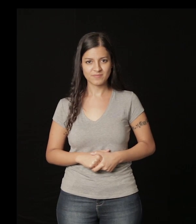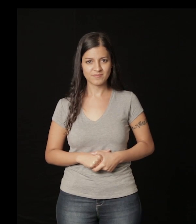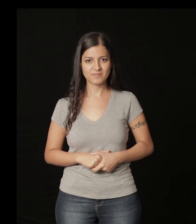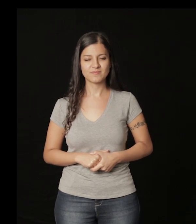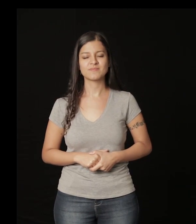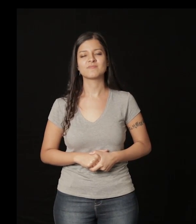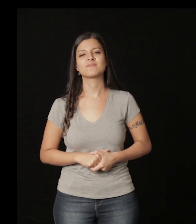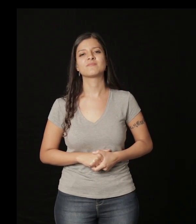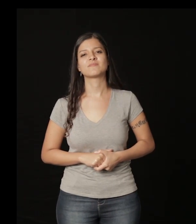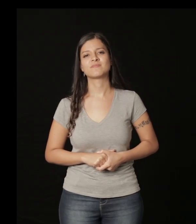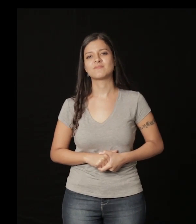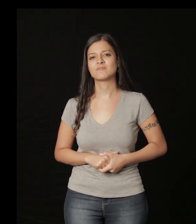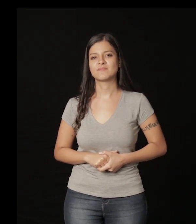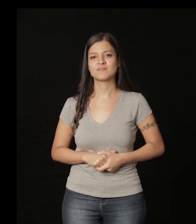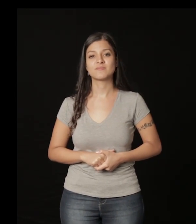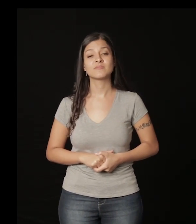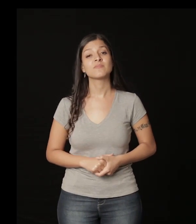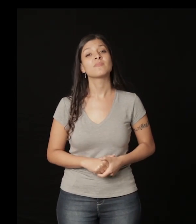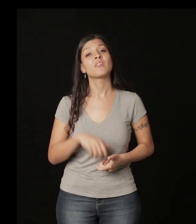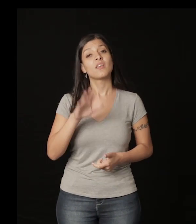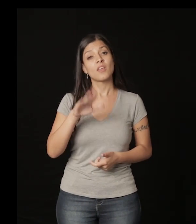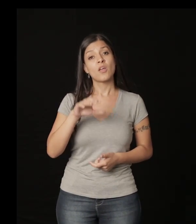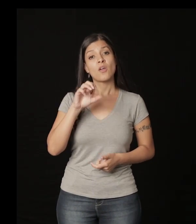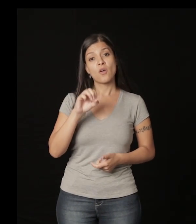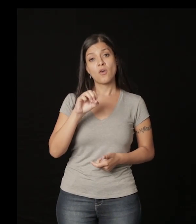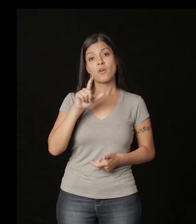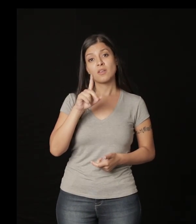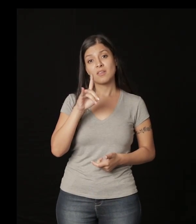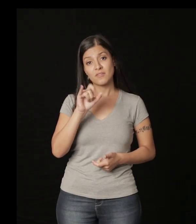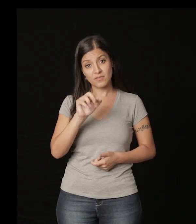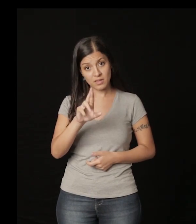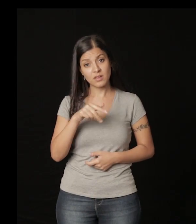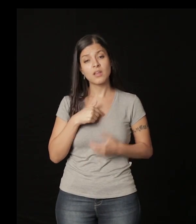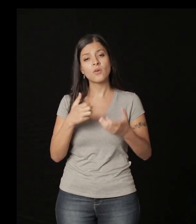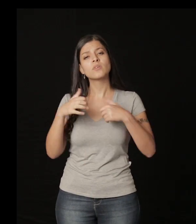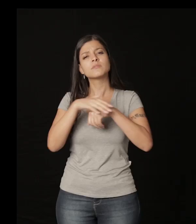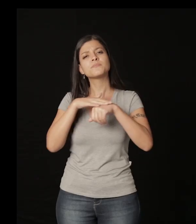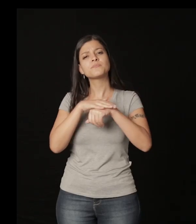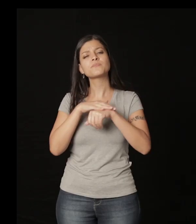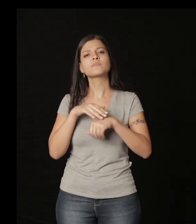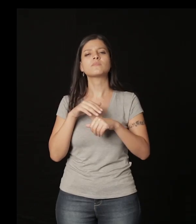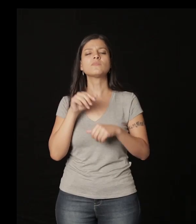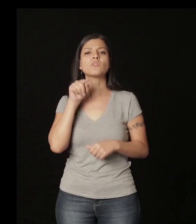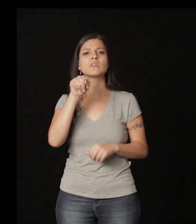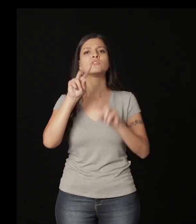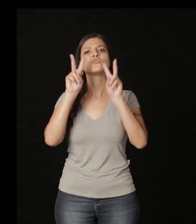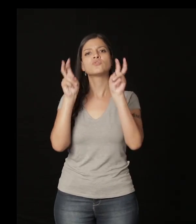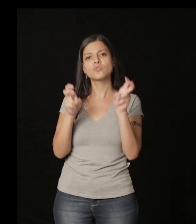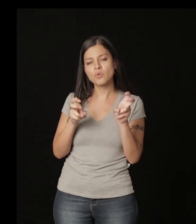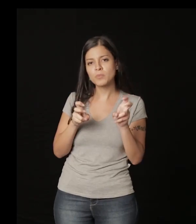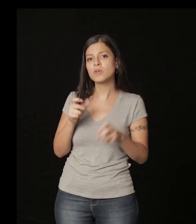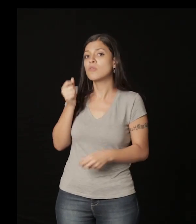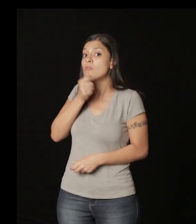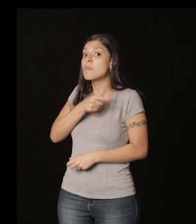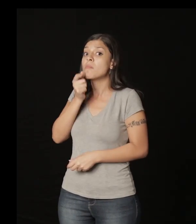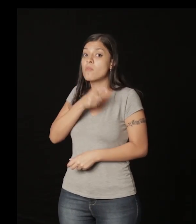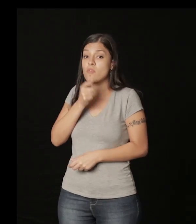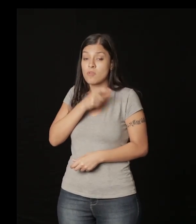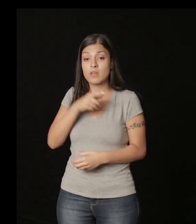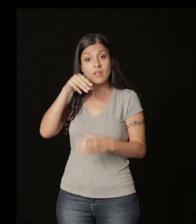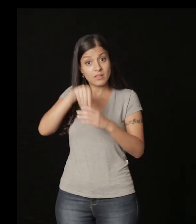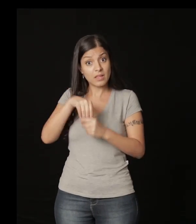Oliver, eu queria conversar com você um pouco sobre esse seu sentido de humor. O que é o humor dentro do seu